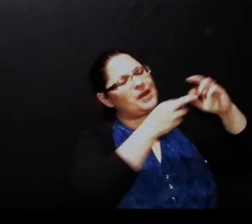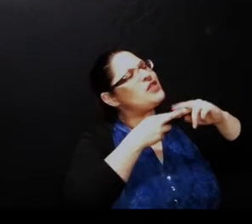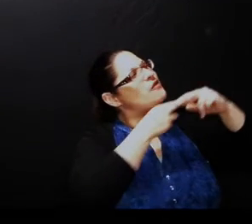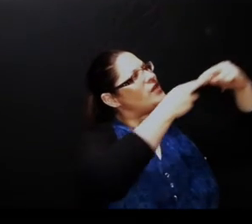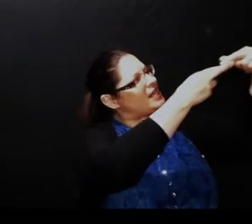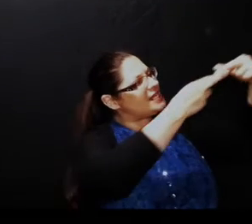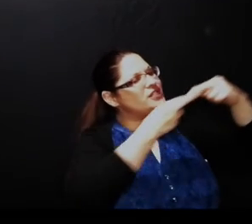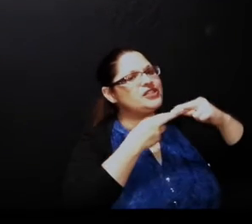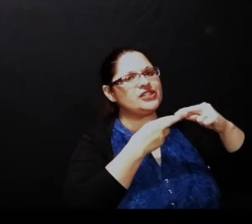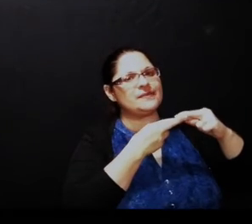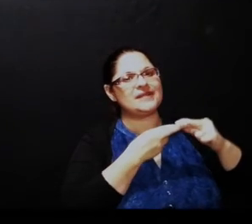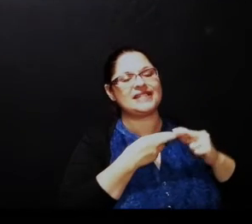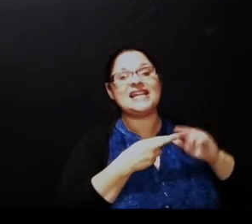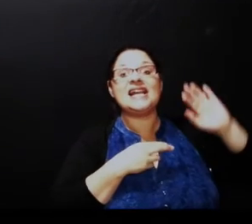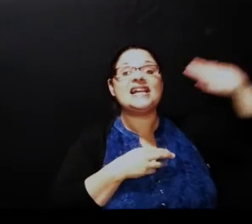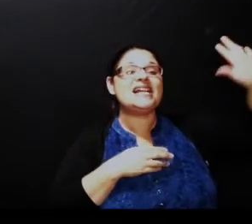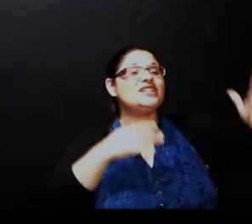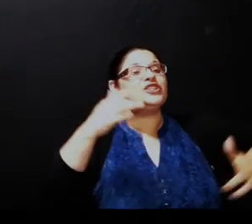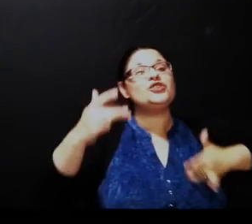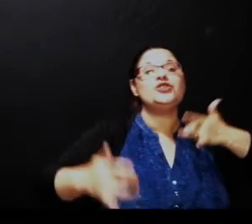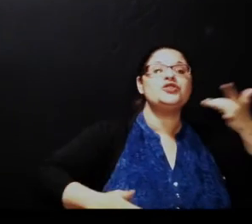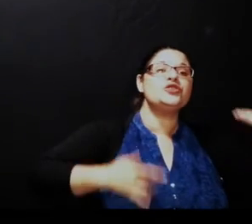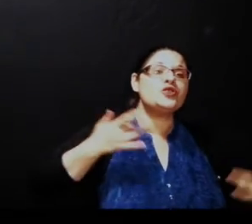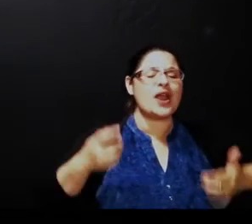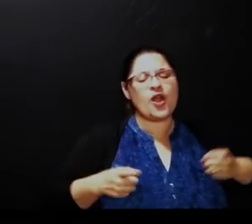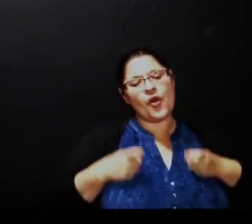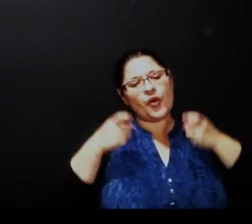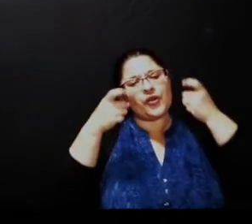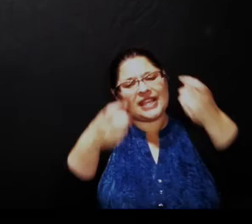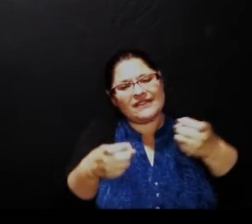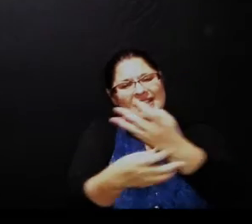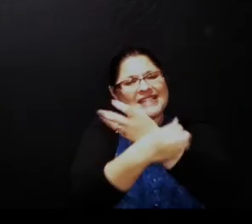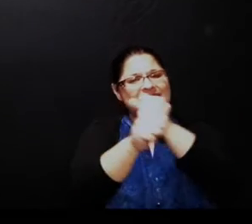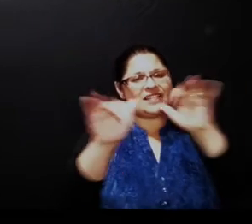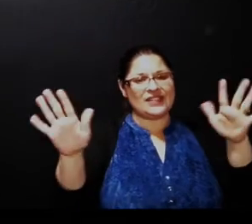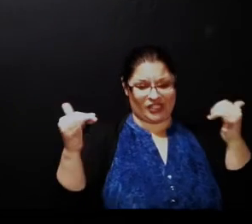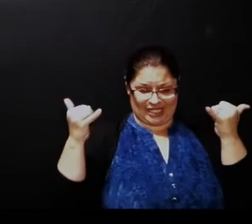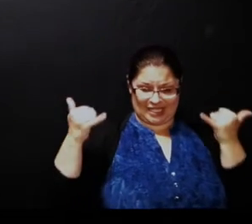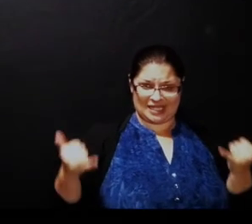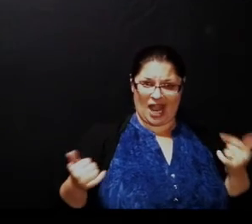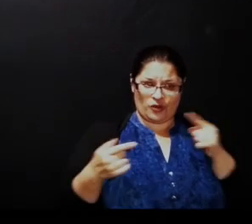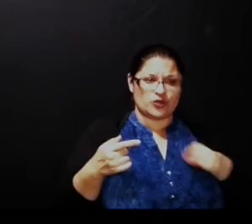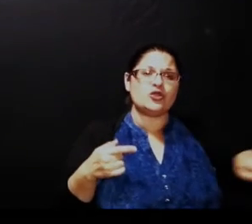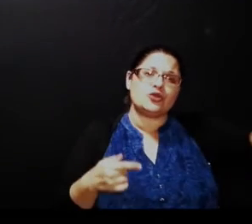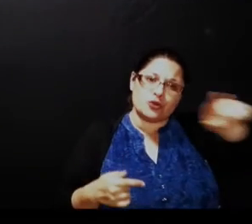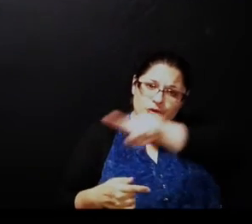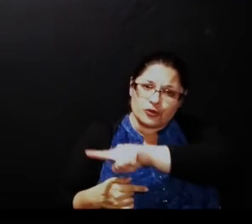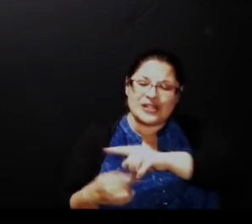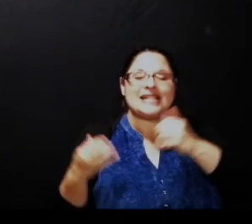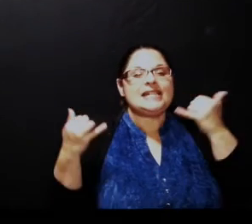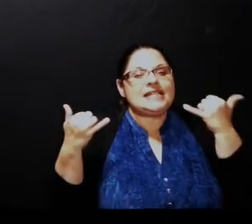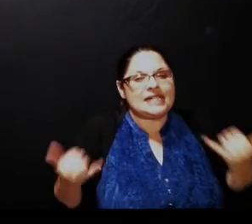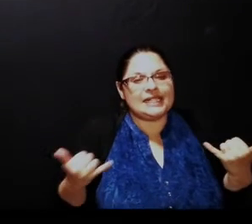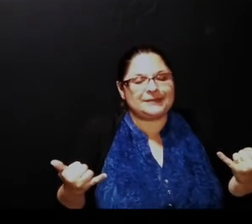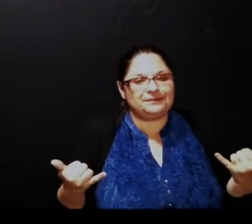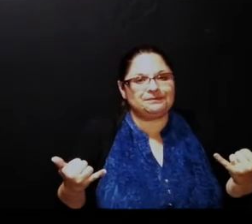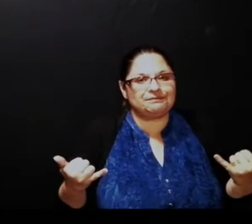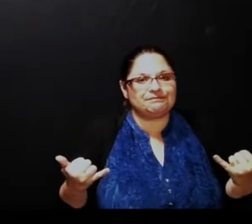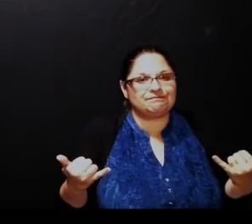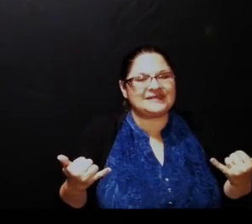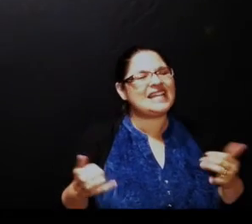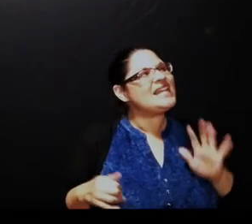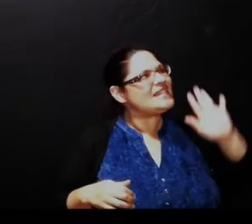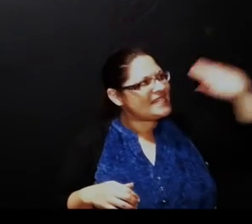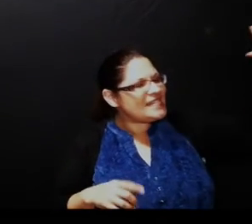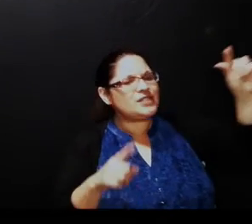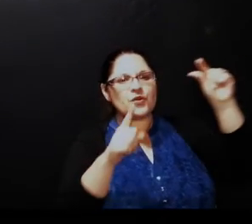today to offer you salvation. These are his words to you today. When he died on that cross,